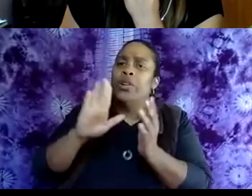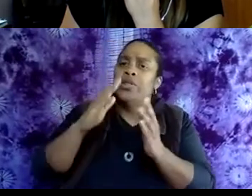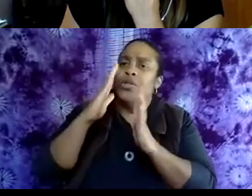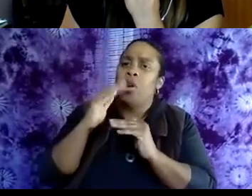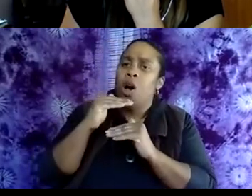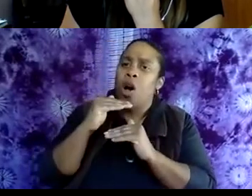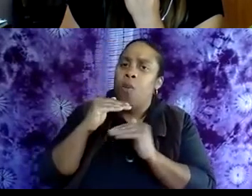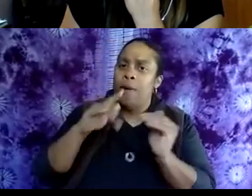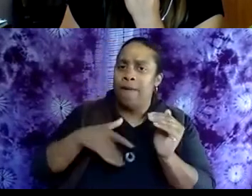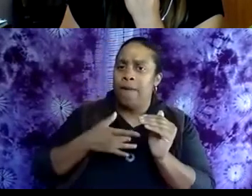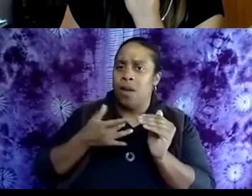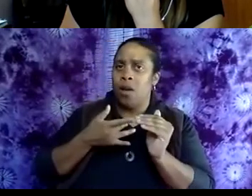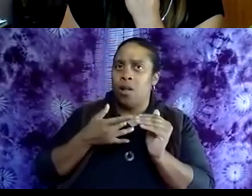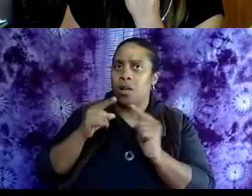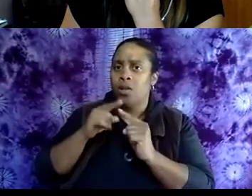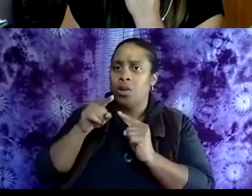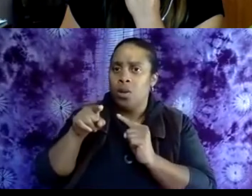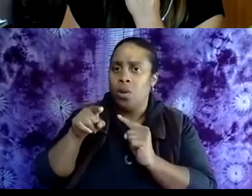ask the panel?